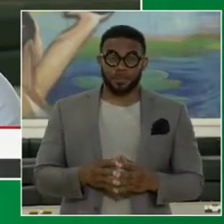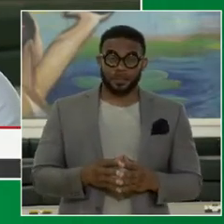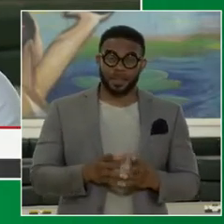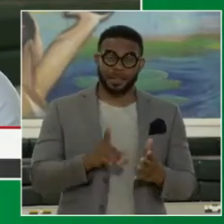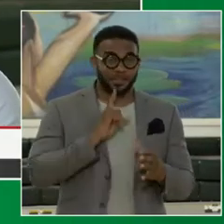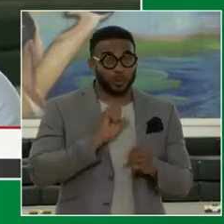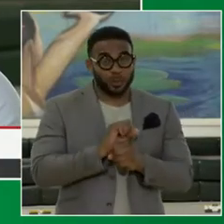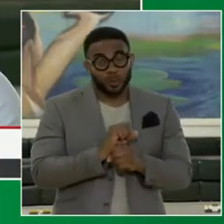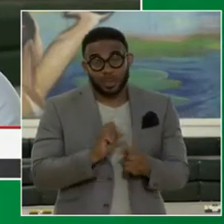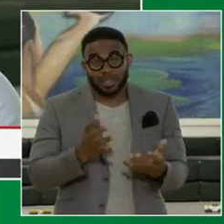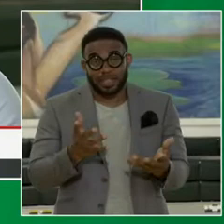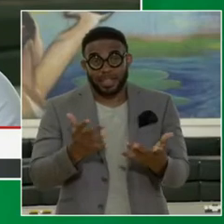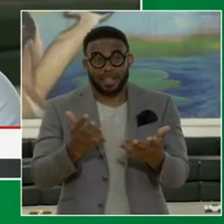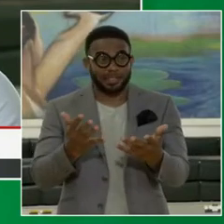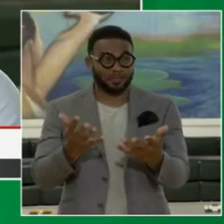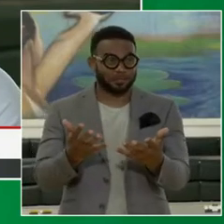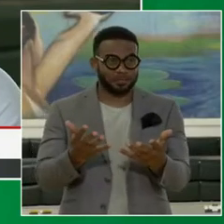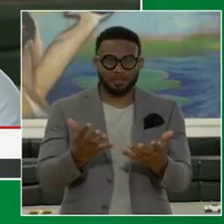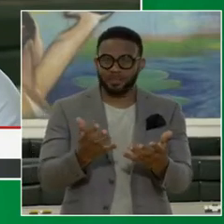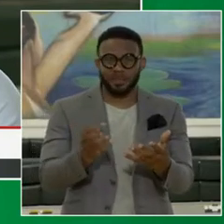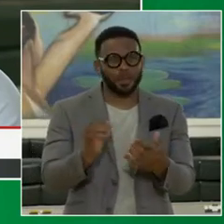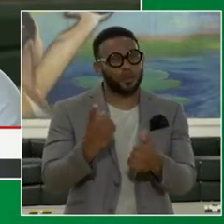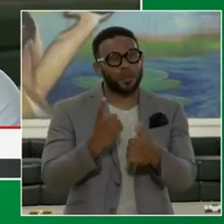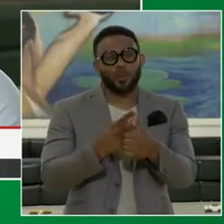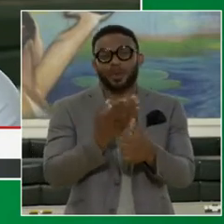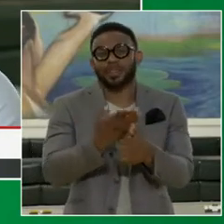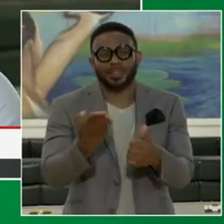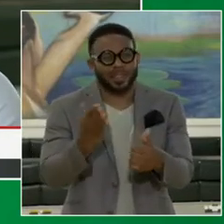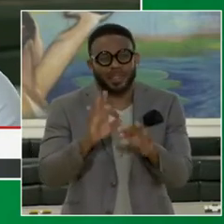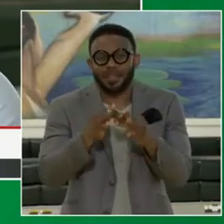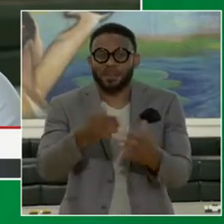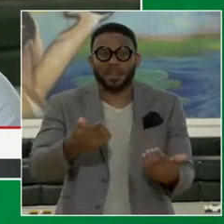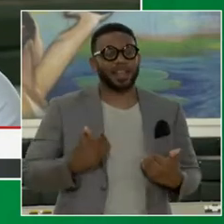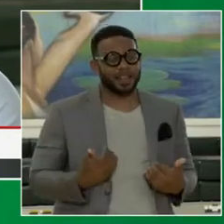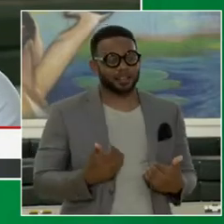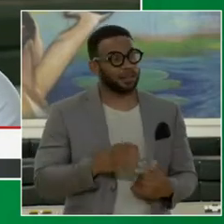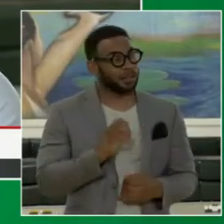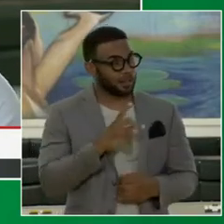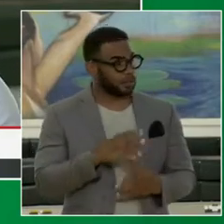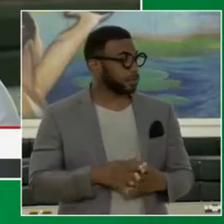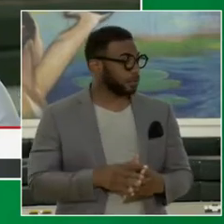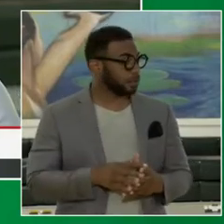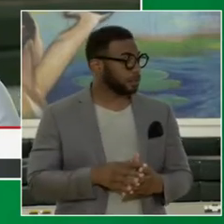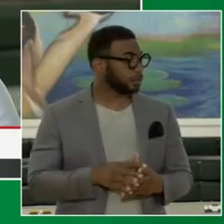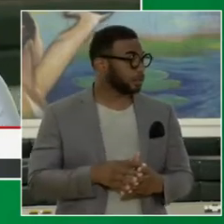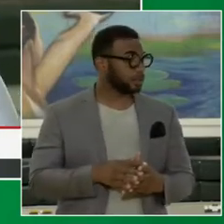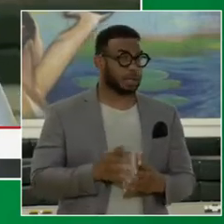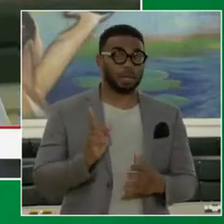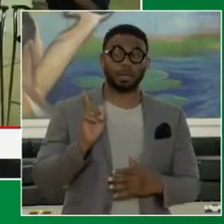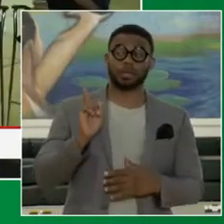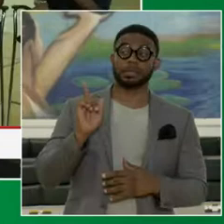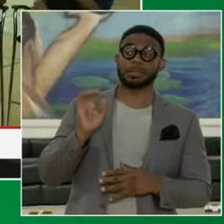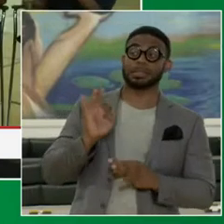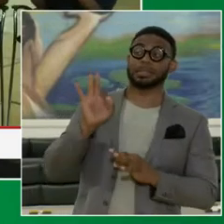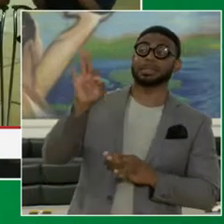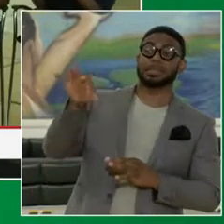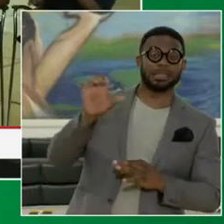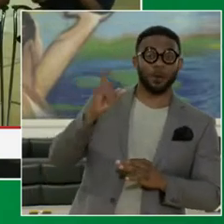it's really it's the number one need that families have. Okay, I'd go ahead. This Yeah. like one of the things